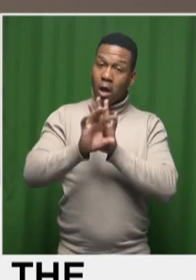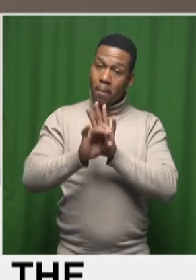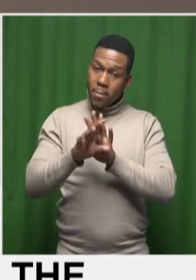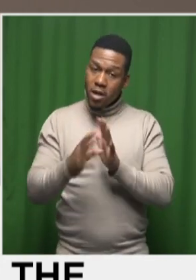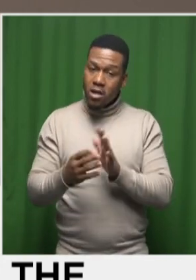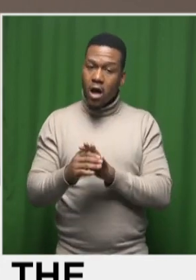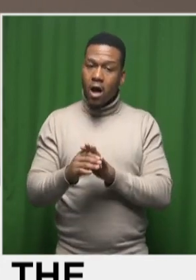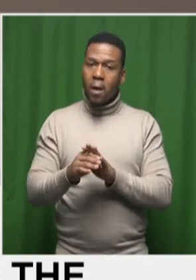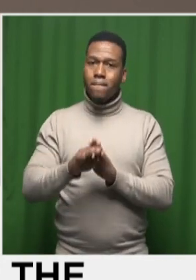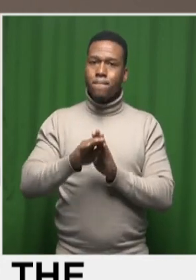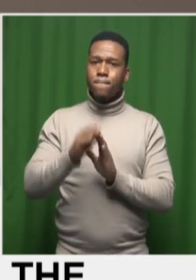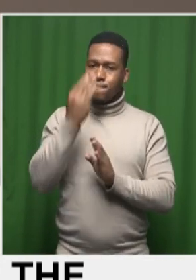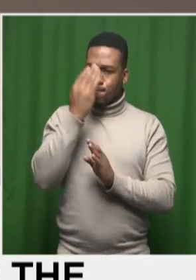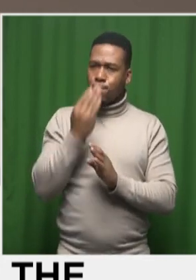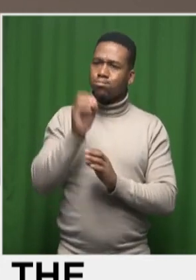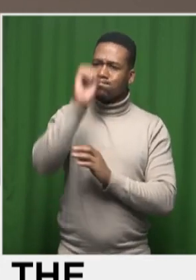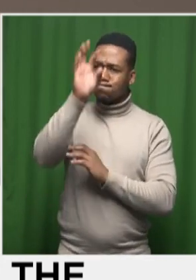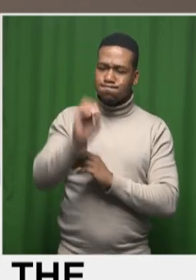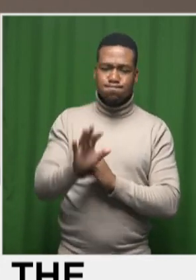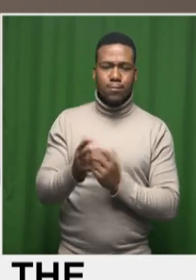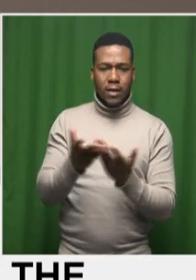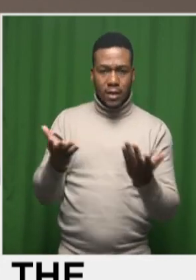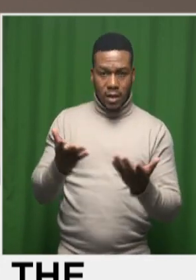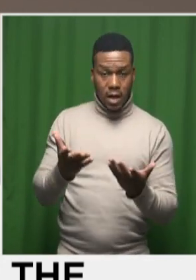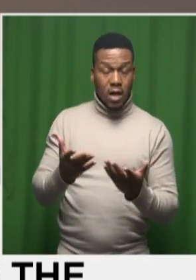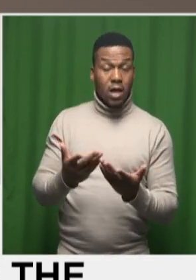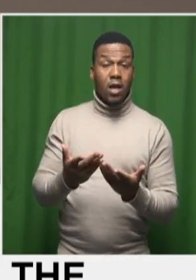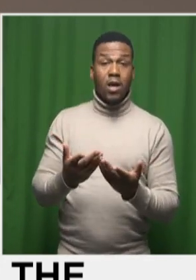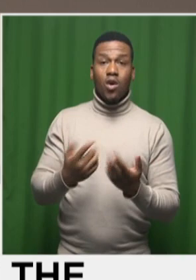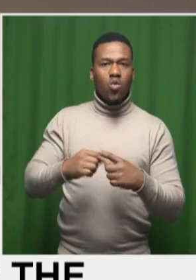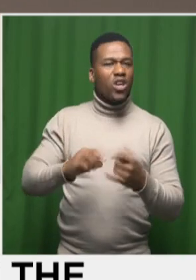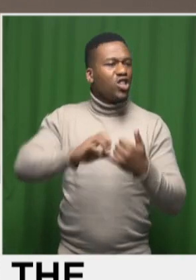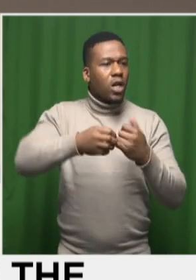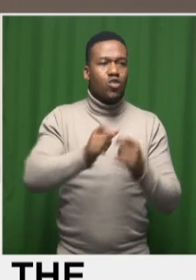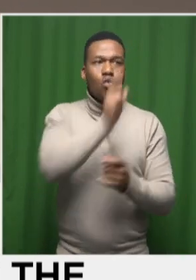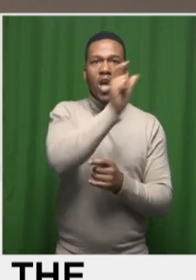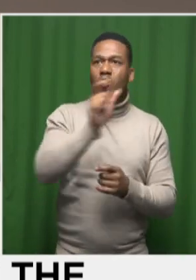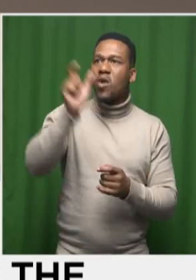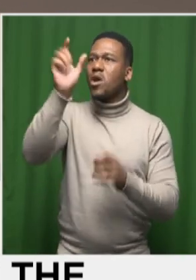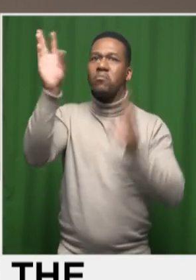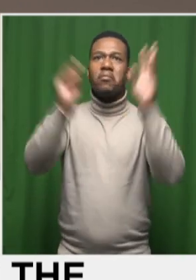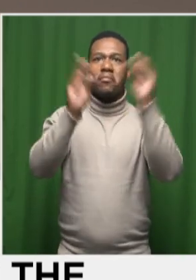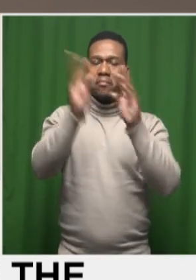about just putting words together. It was his words that we,